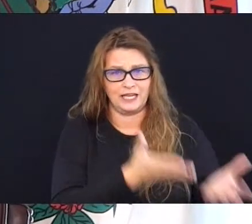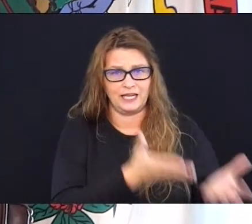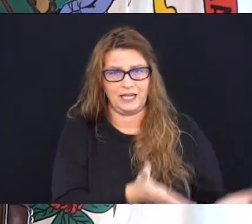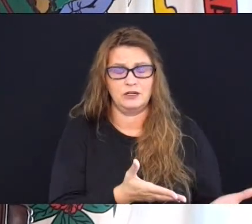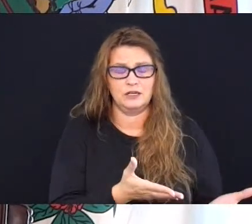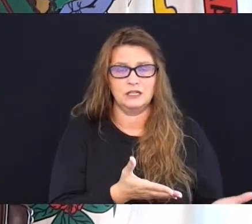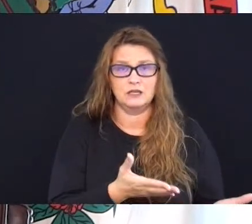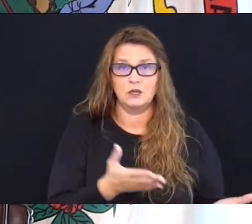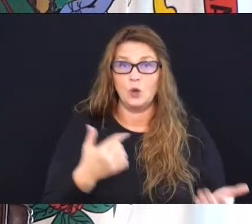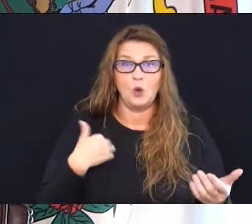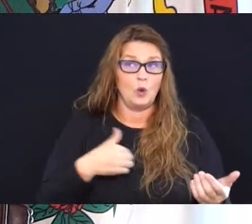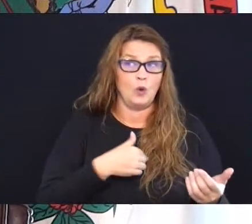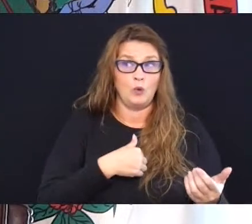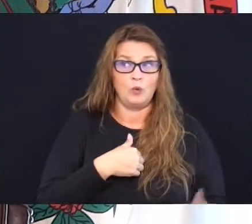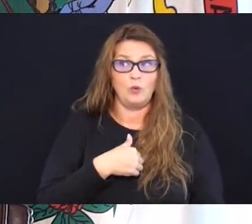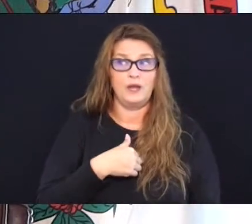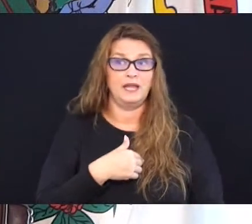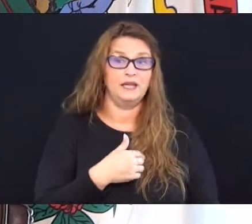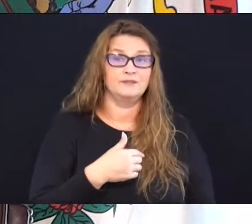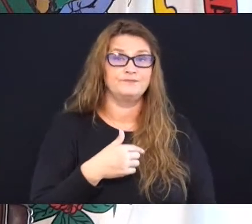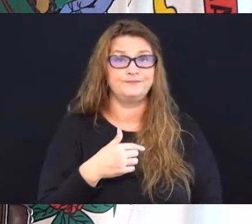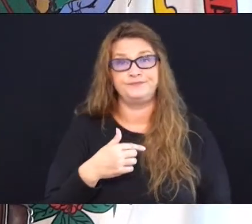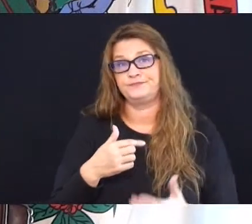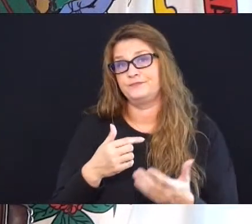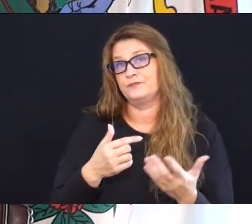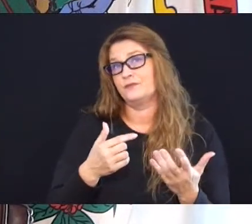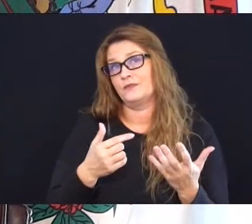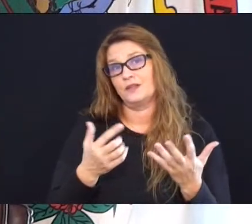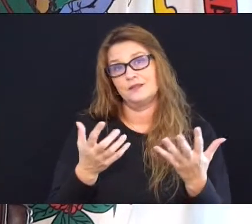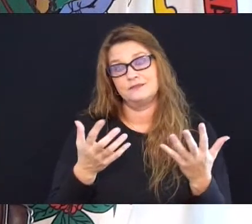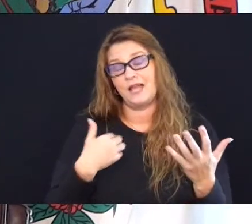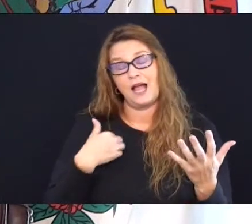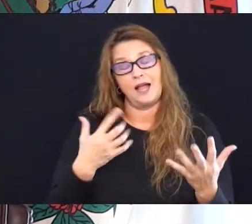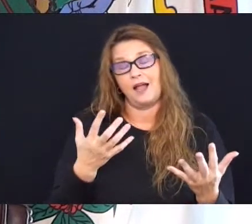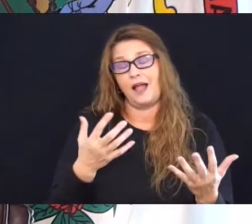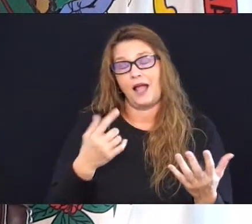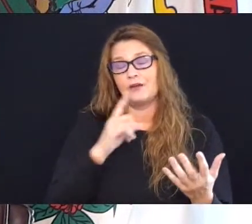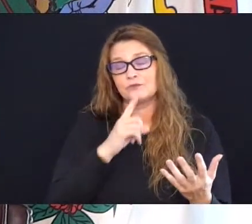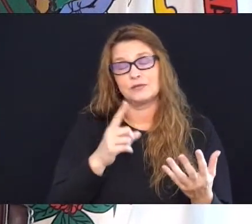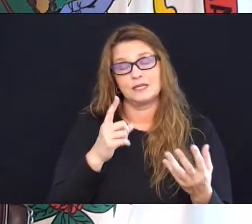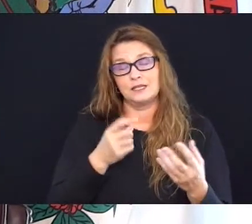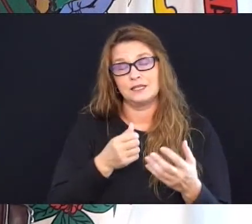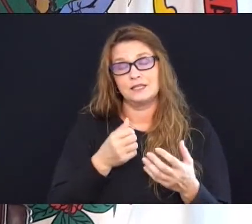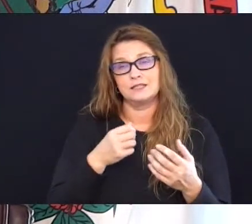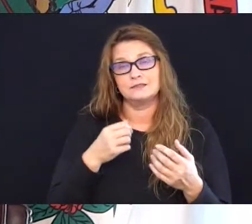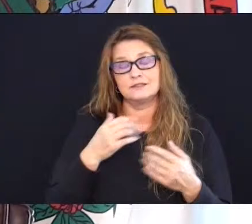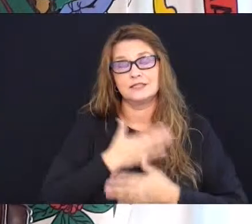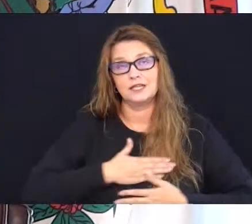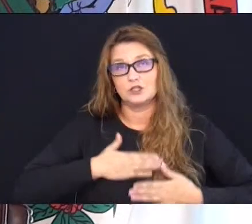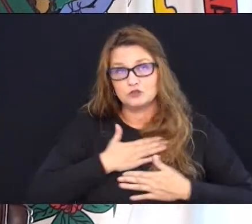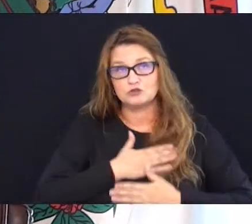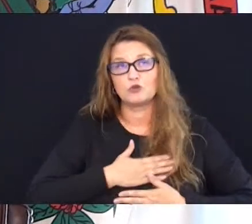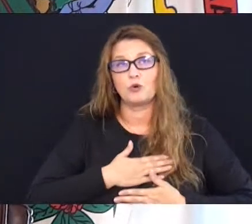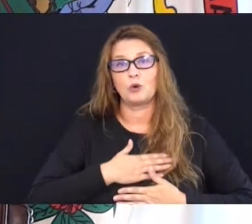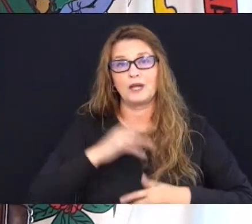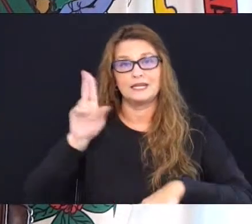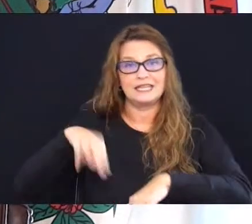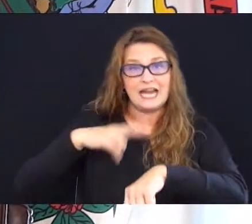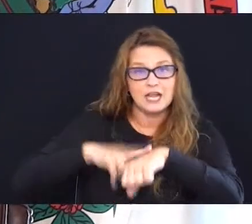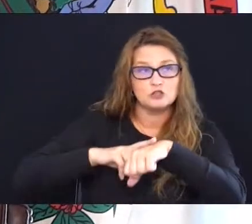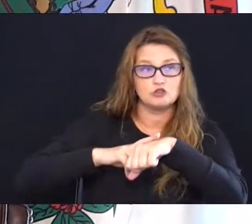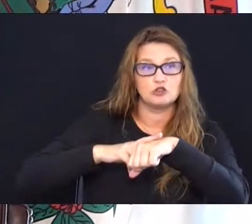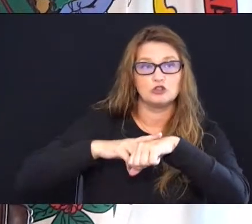question, nobody in the world, because I have spent so much time enjoying the incredible, nature